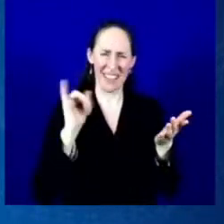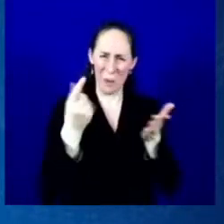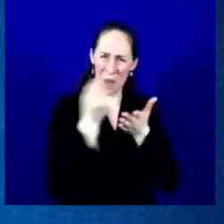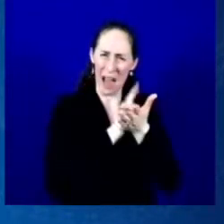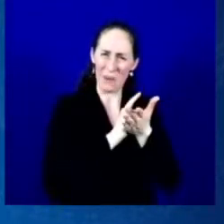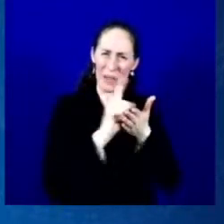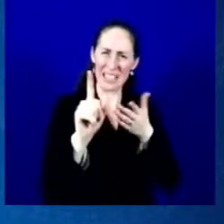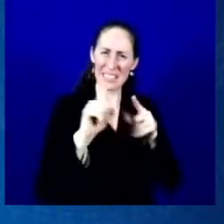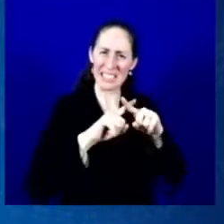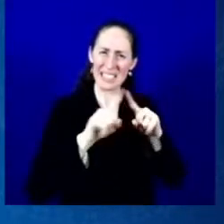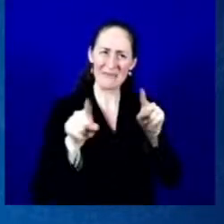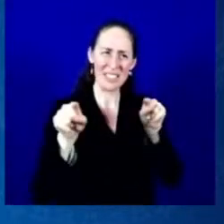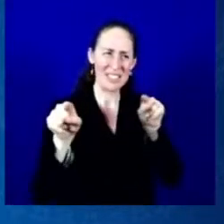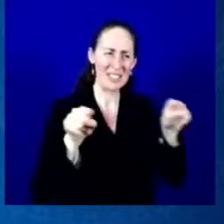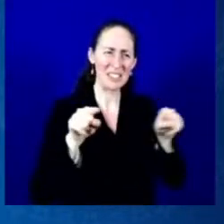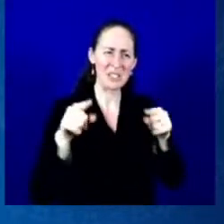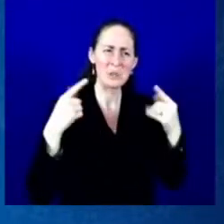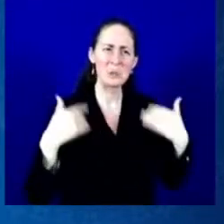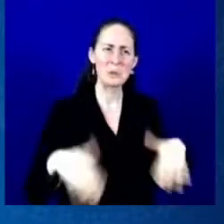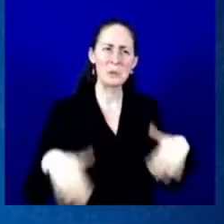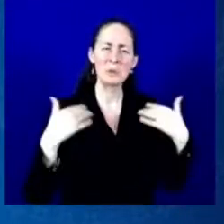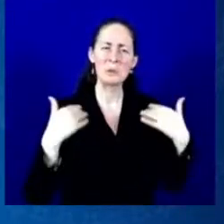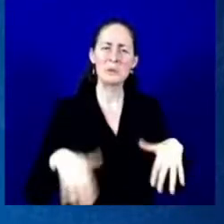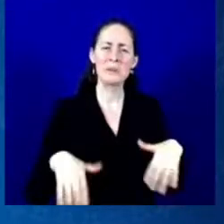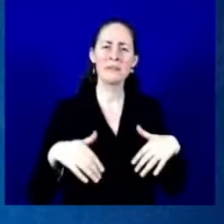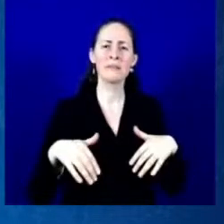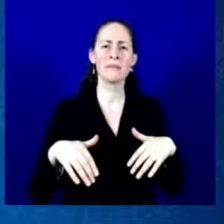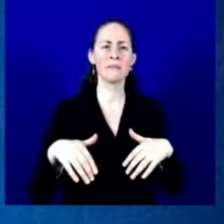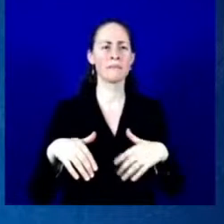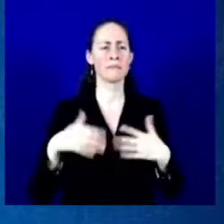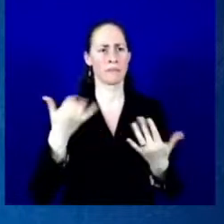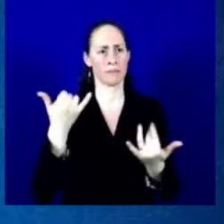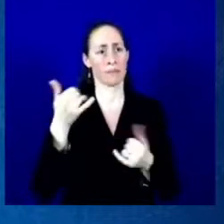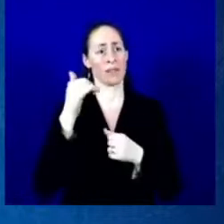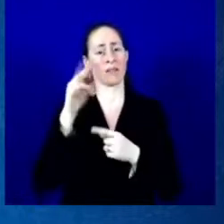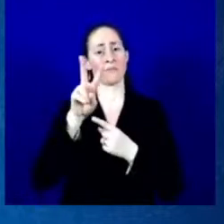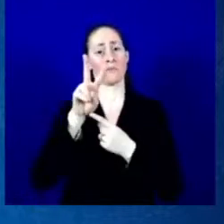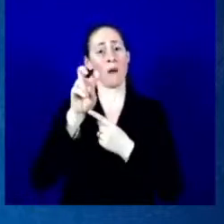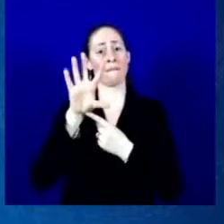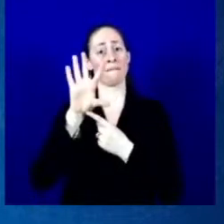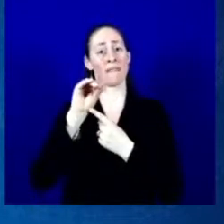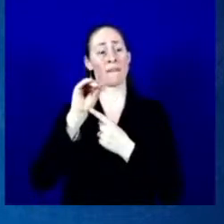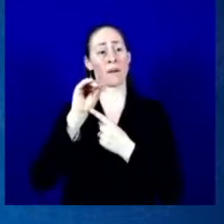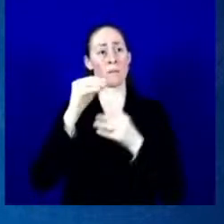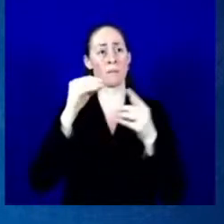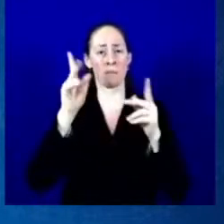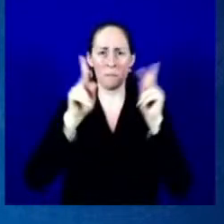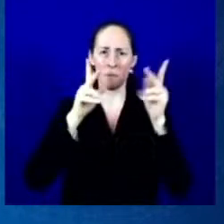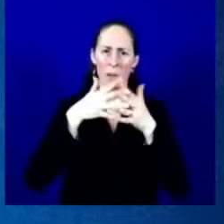250 other Americans were shot dead in the streets of America. 250 shot dead.